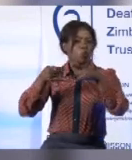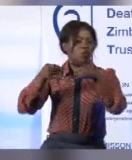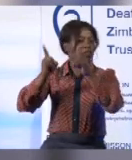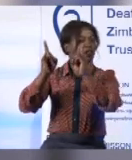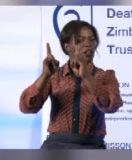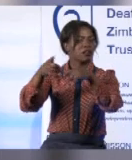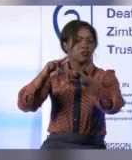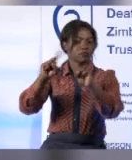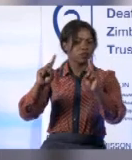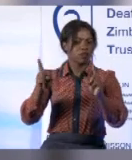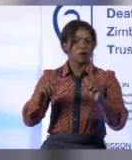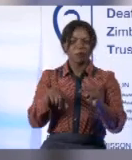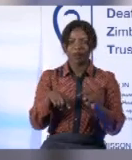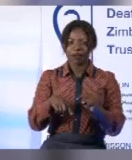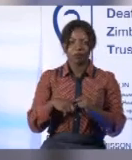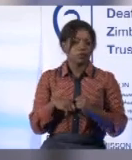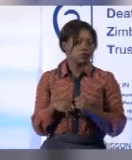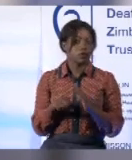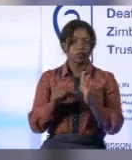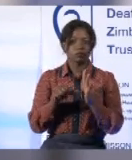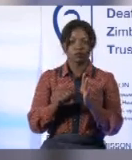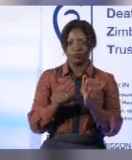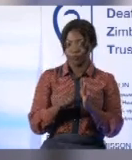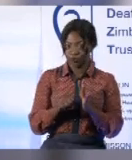now it's now challenging, and